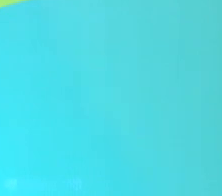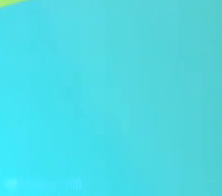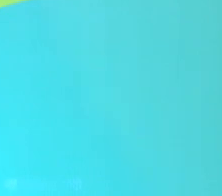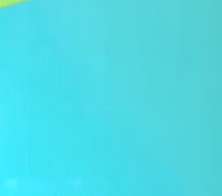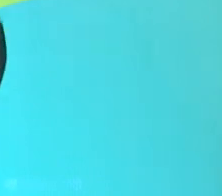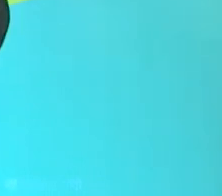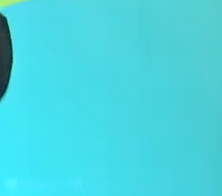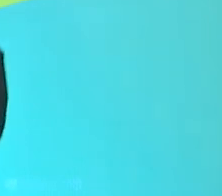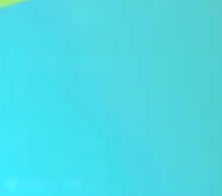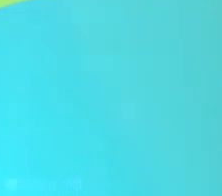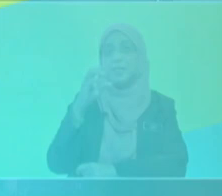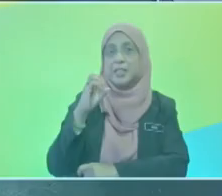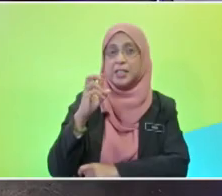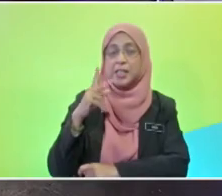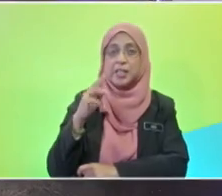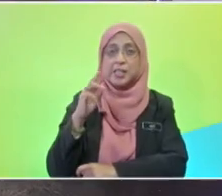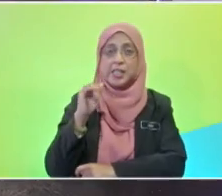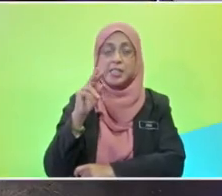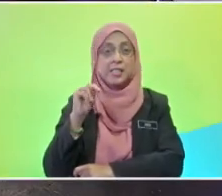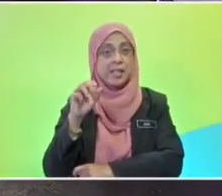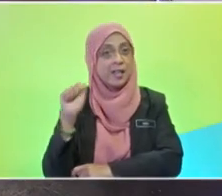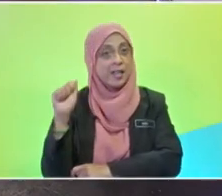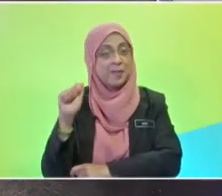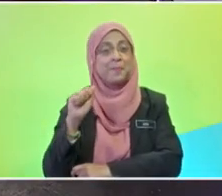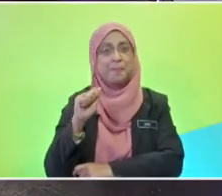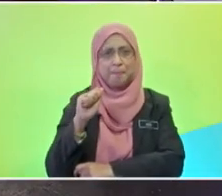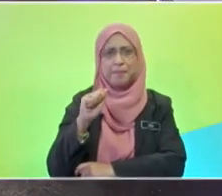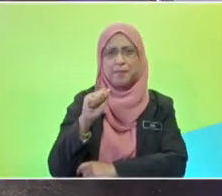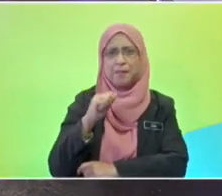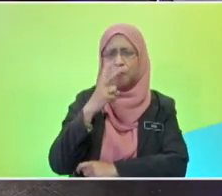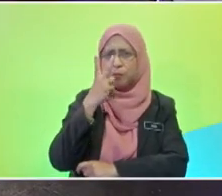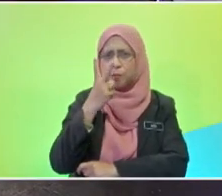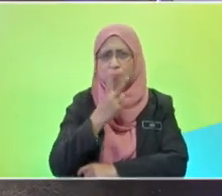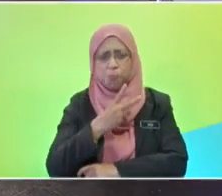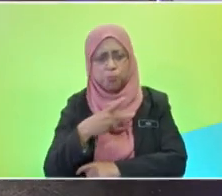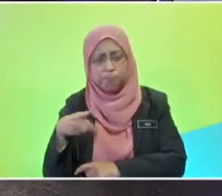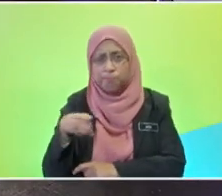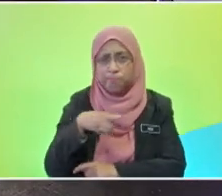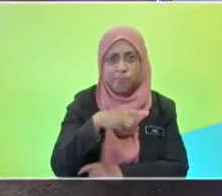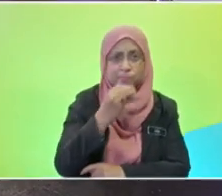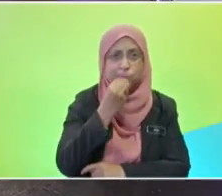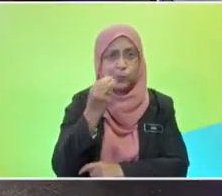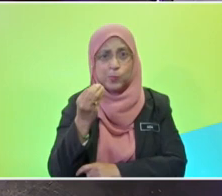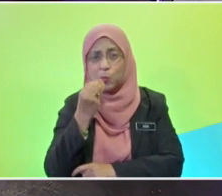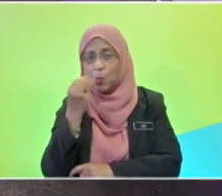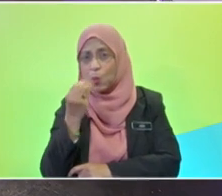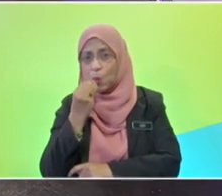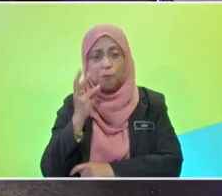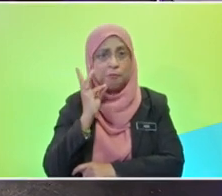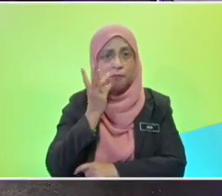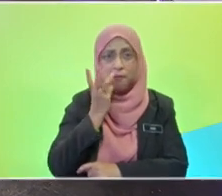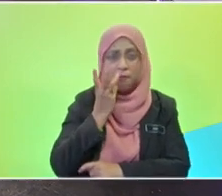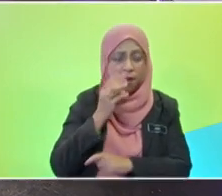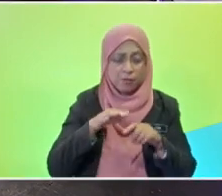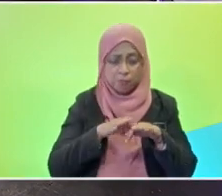teacher Krishna. Hi, teacher. Hi, Chris. Okay, so teacher, I see so many snacks over here. I see some rice on the